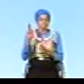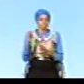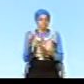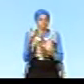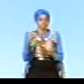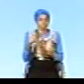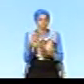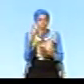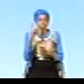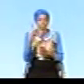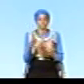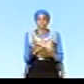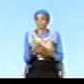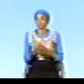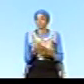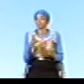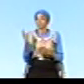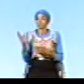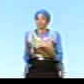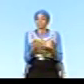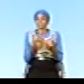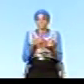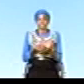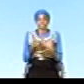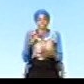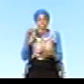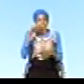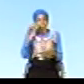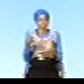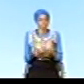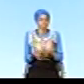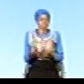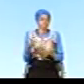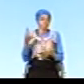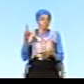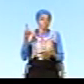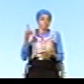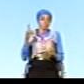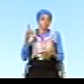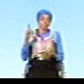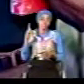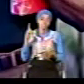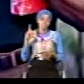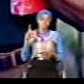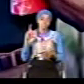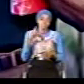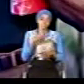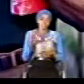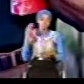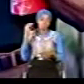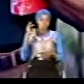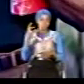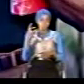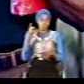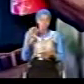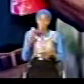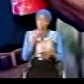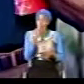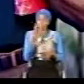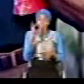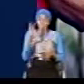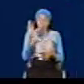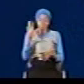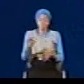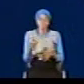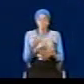Felicity, who testified of how God visited her during the Global